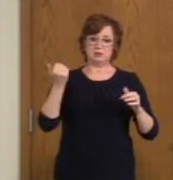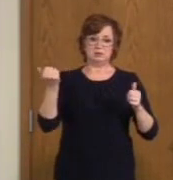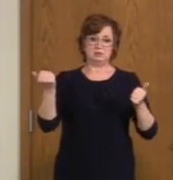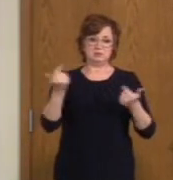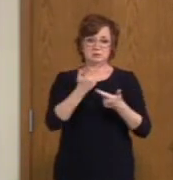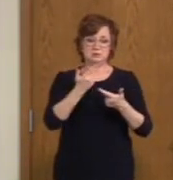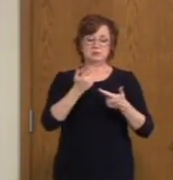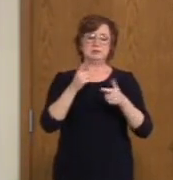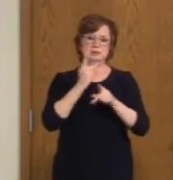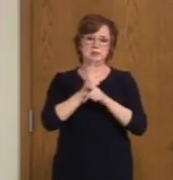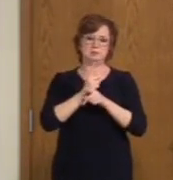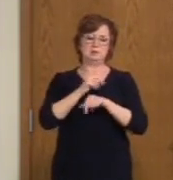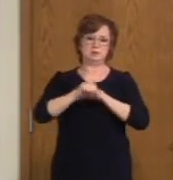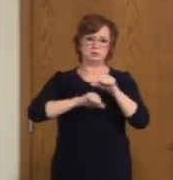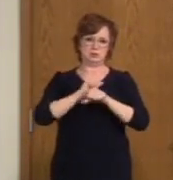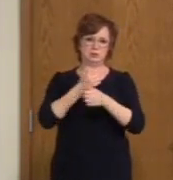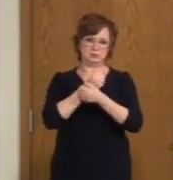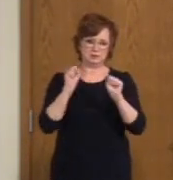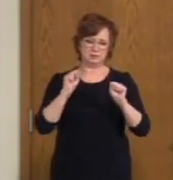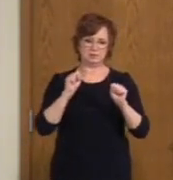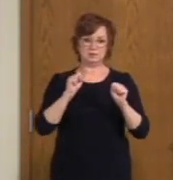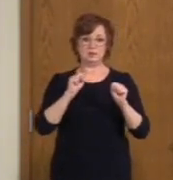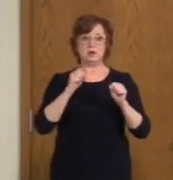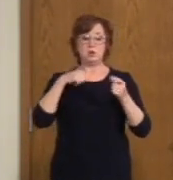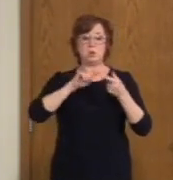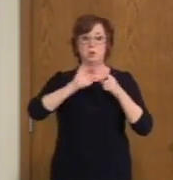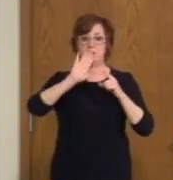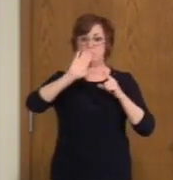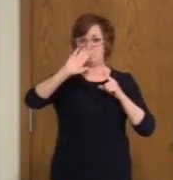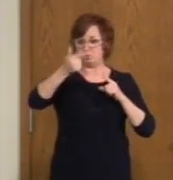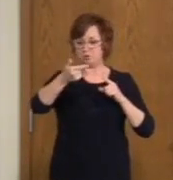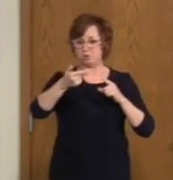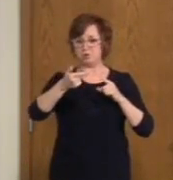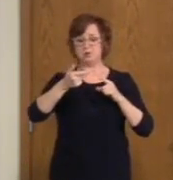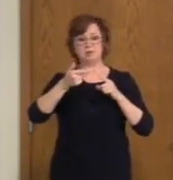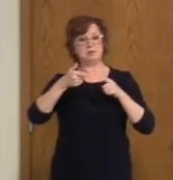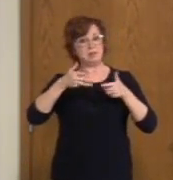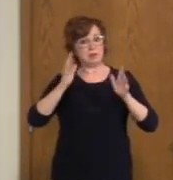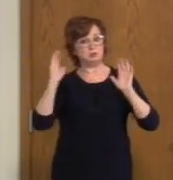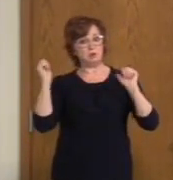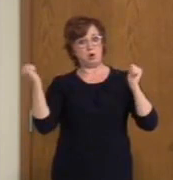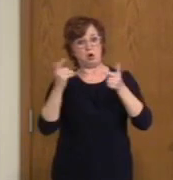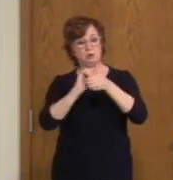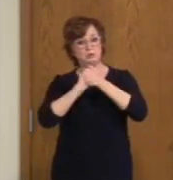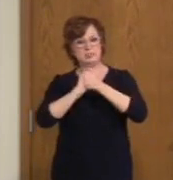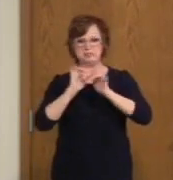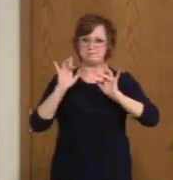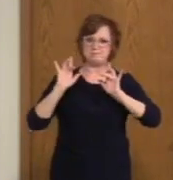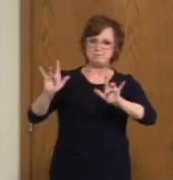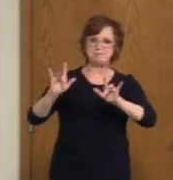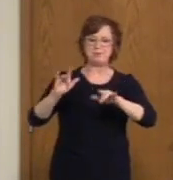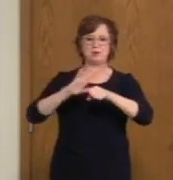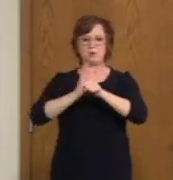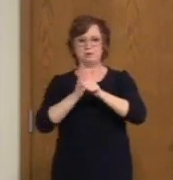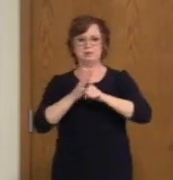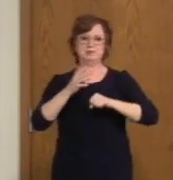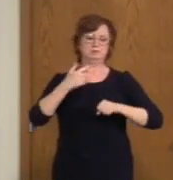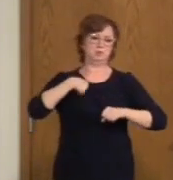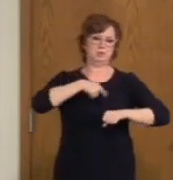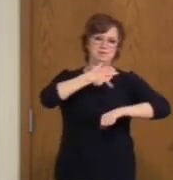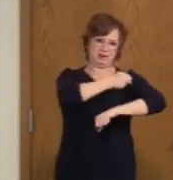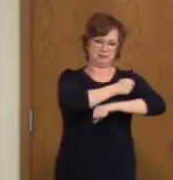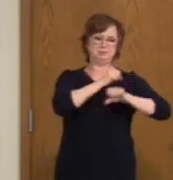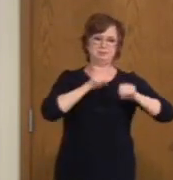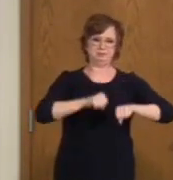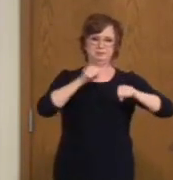what the ad says. When it's your turn, let's stick it to COVID and let's get vaccinated. In the meantime, until we all have a chance,